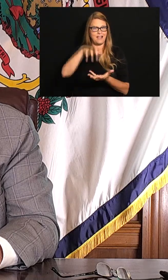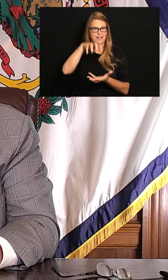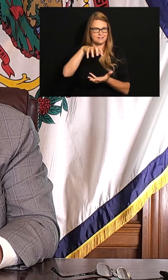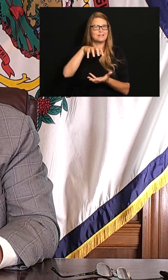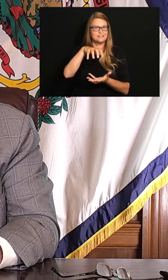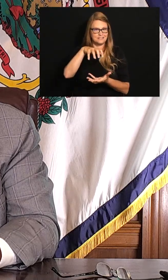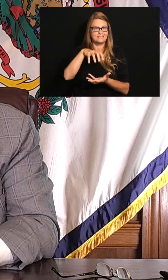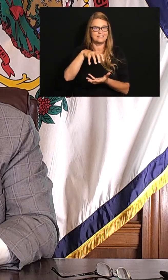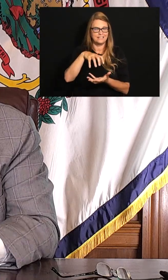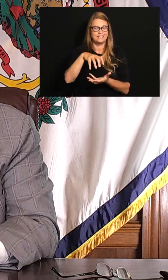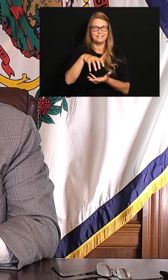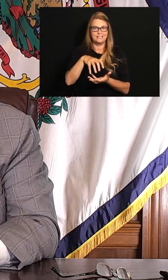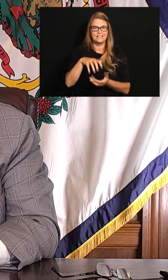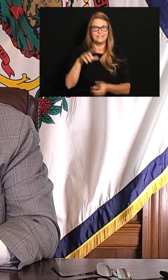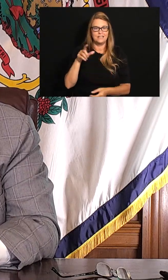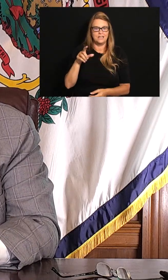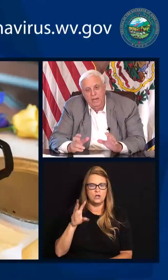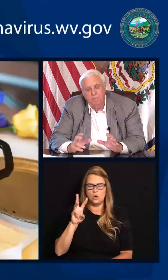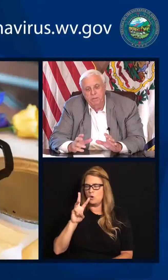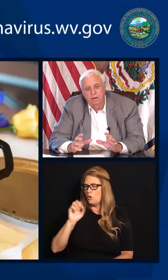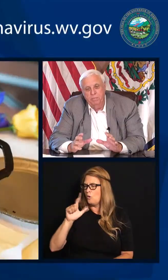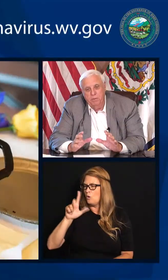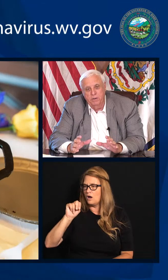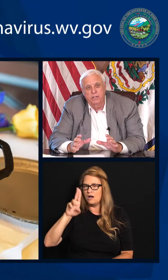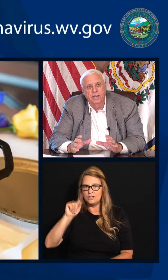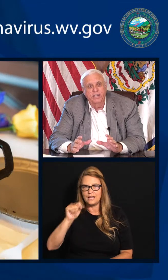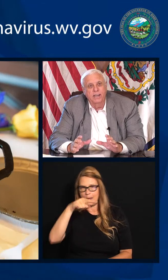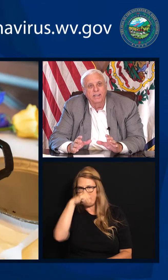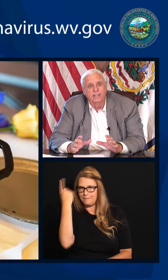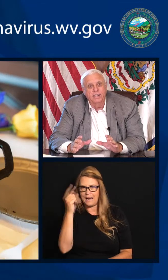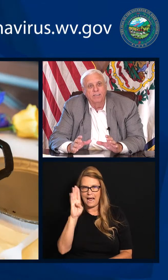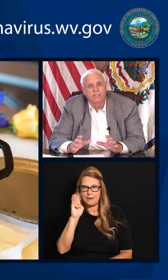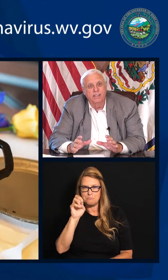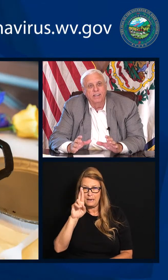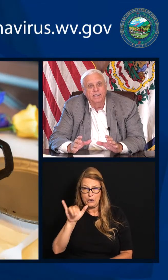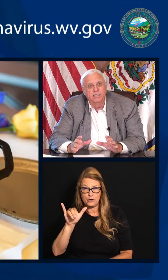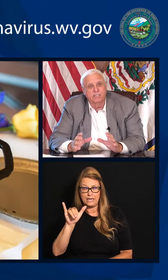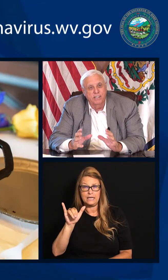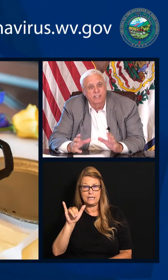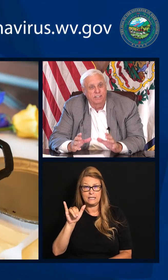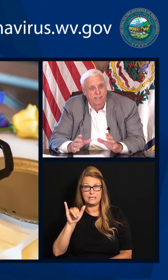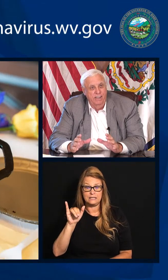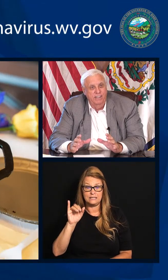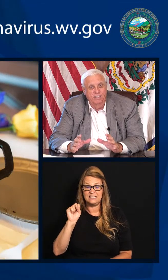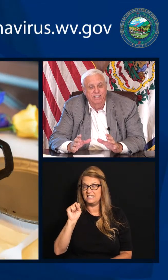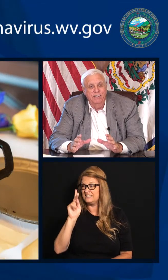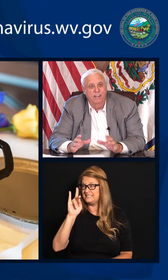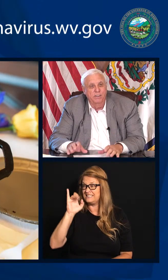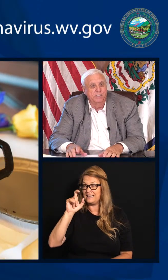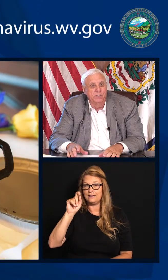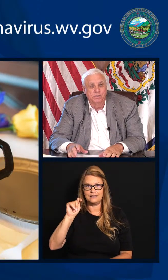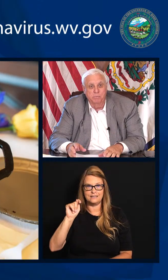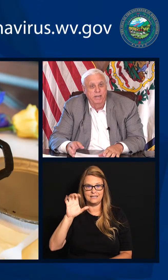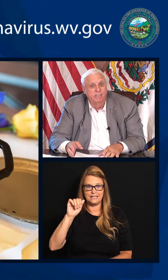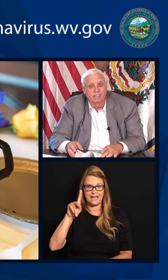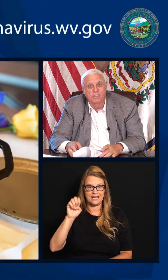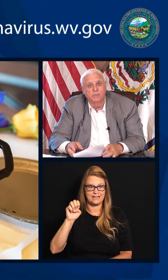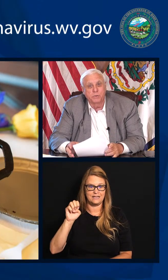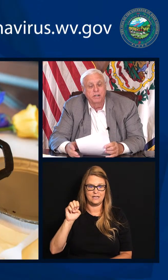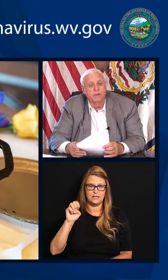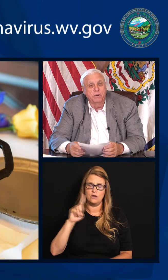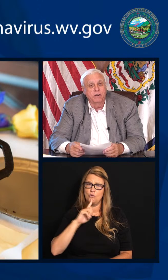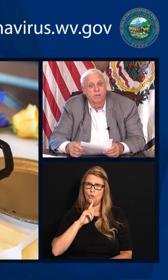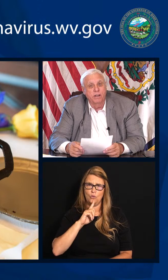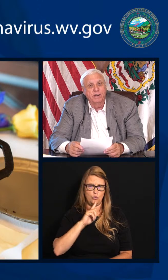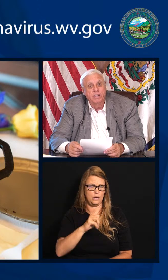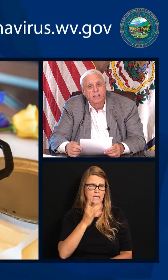and a walnut and blackberry birthday cake and everything, a skillet cake. You know, it was amazing. It was